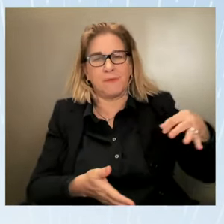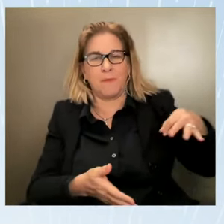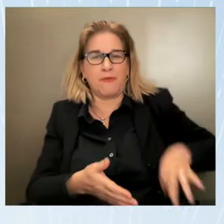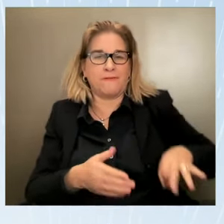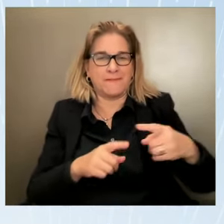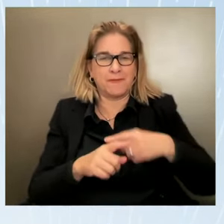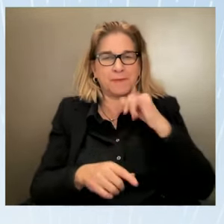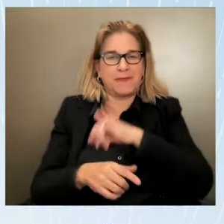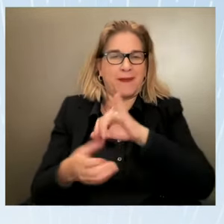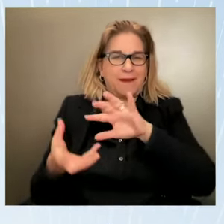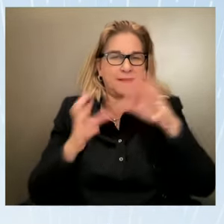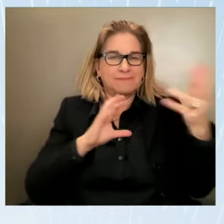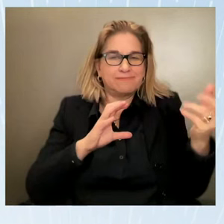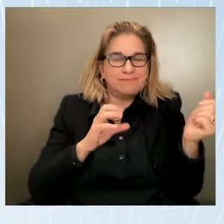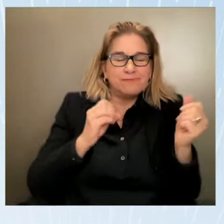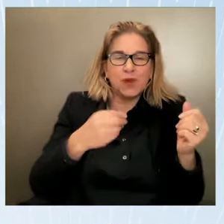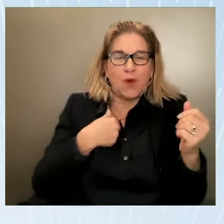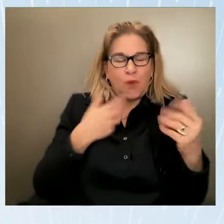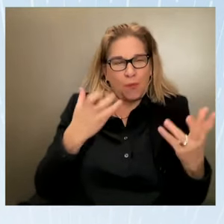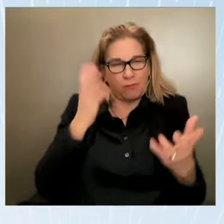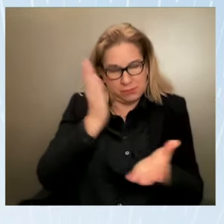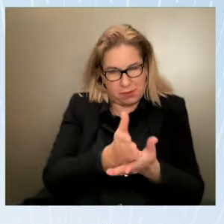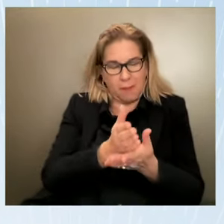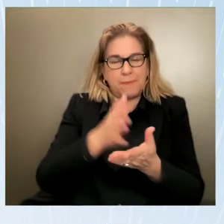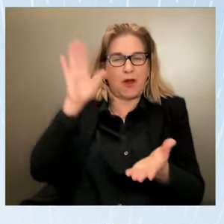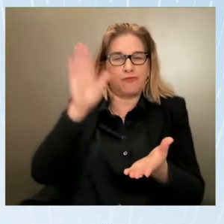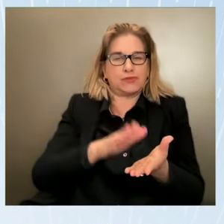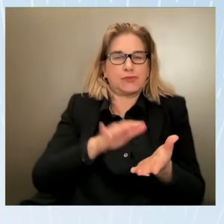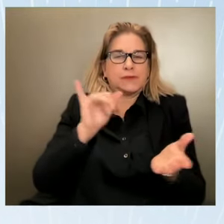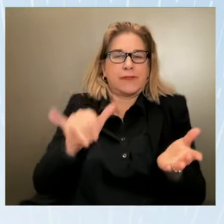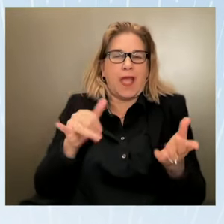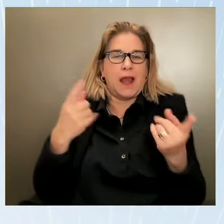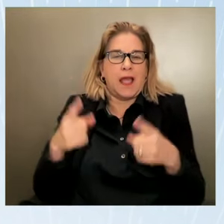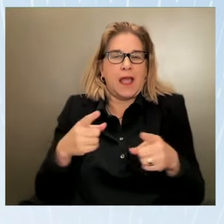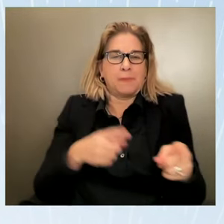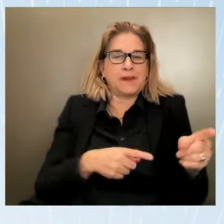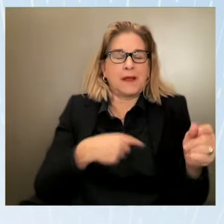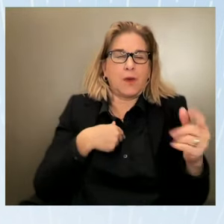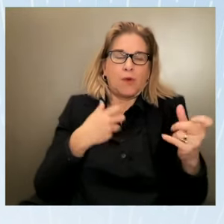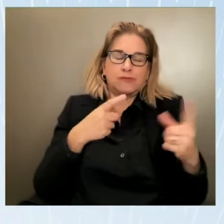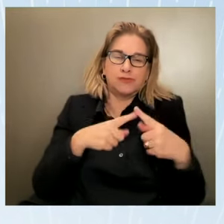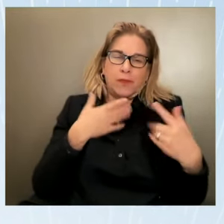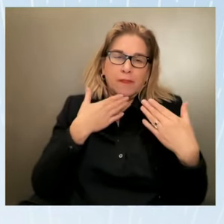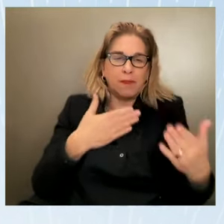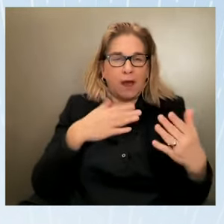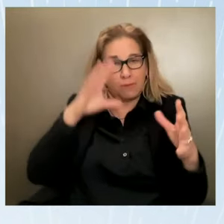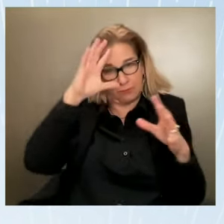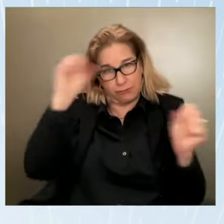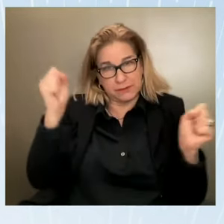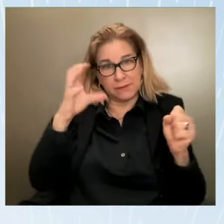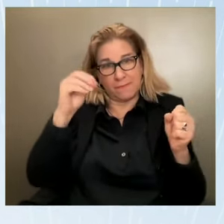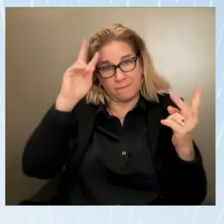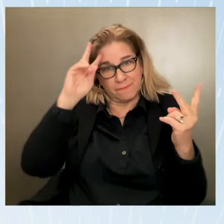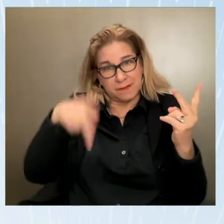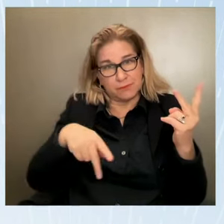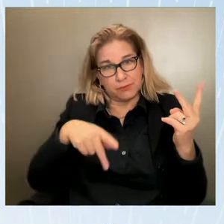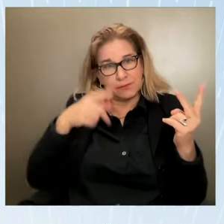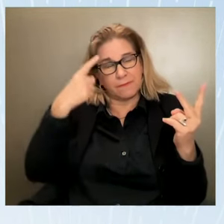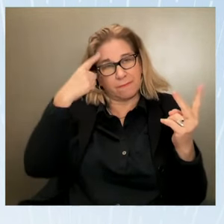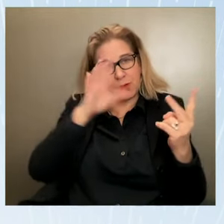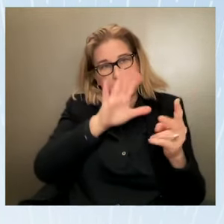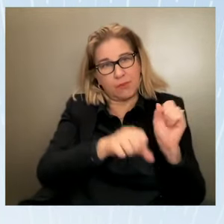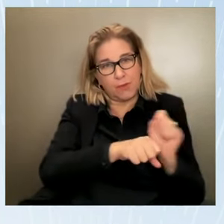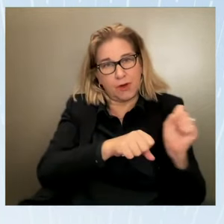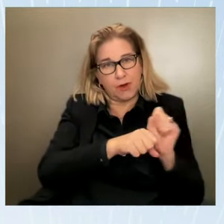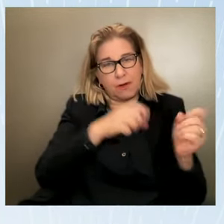particularly thank the President and the Vice President for their efforts in encouraging us here, and particularly I want to thank you,